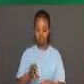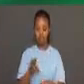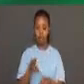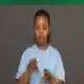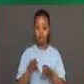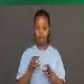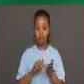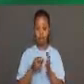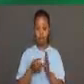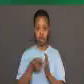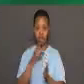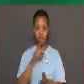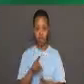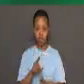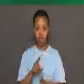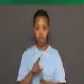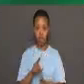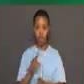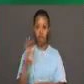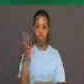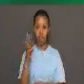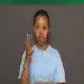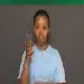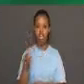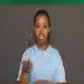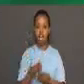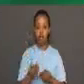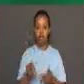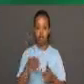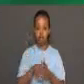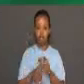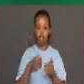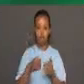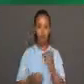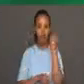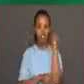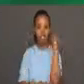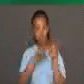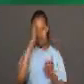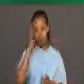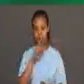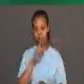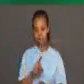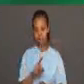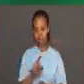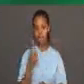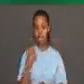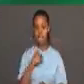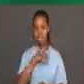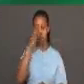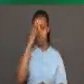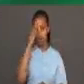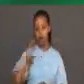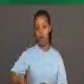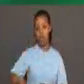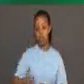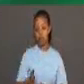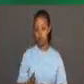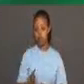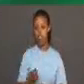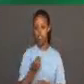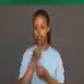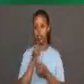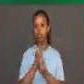plant roots in the soil. We know that plants make